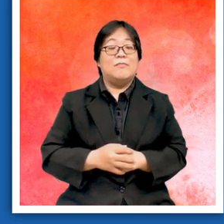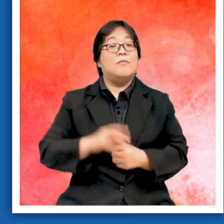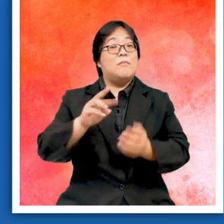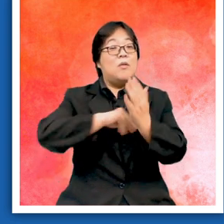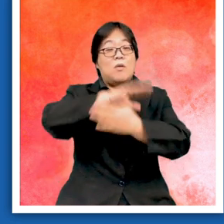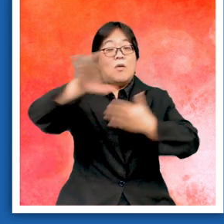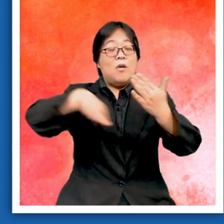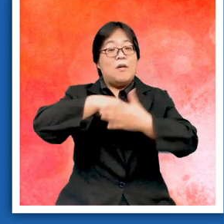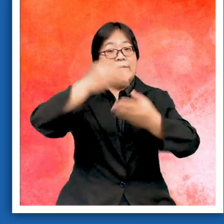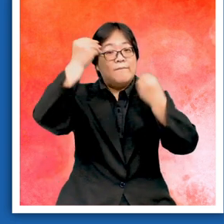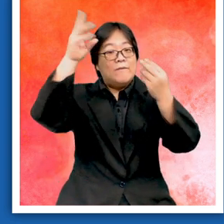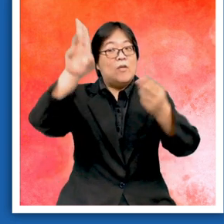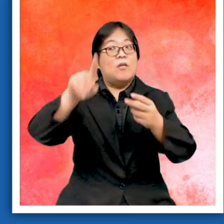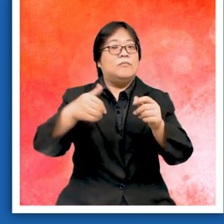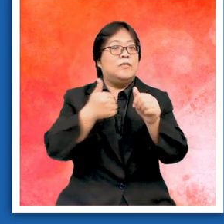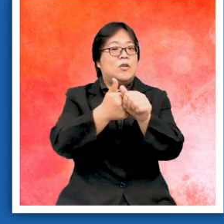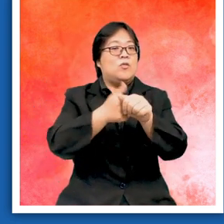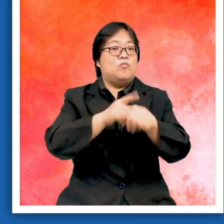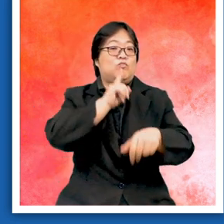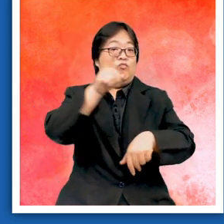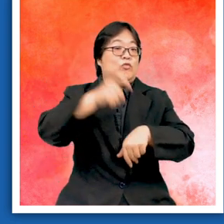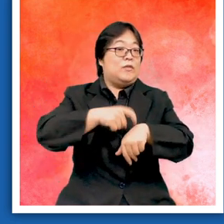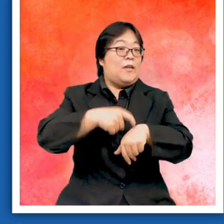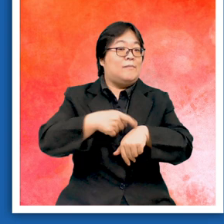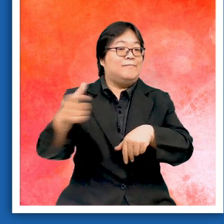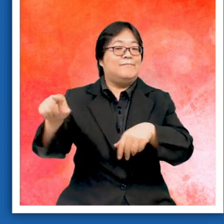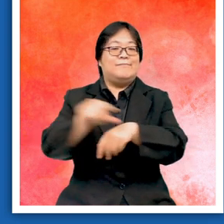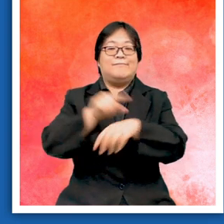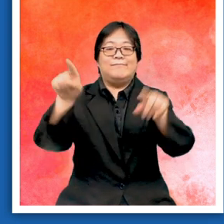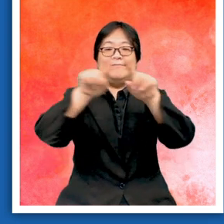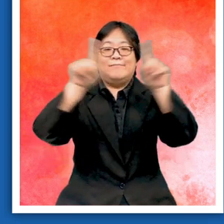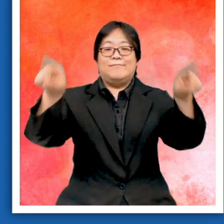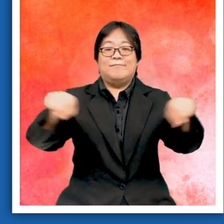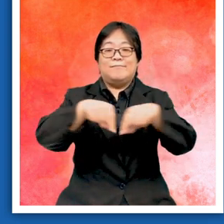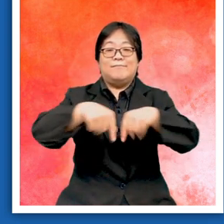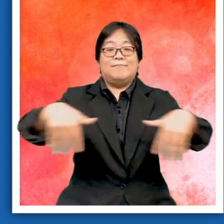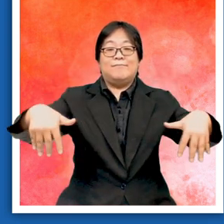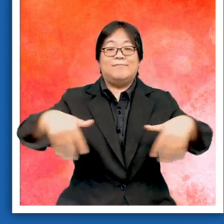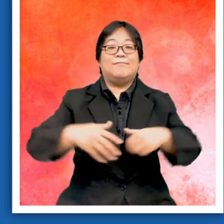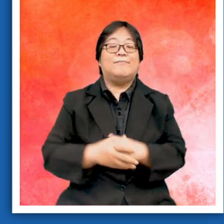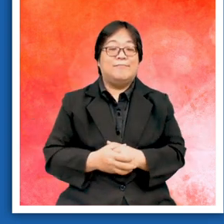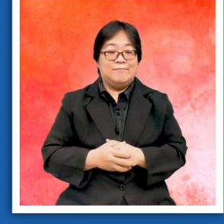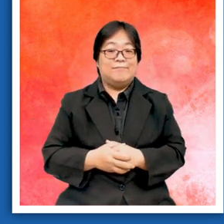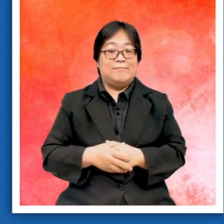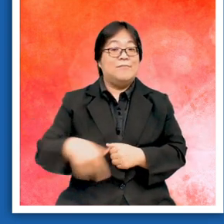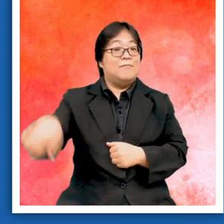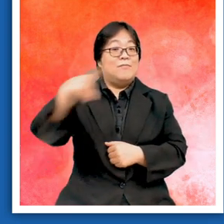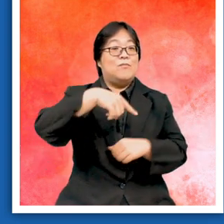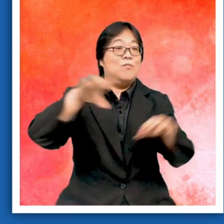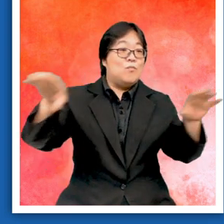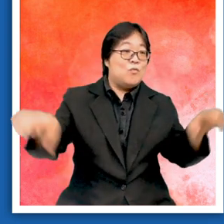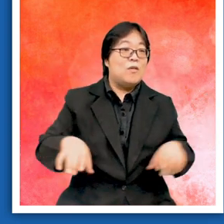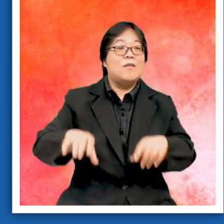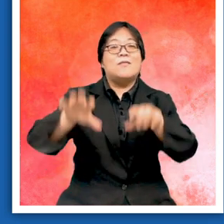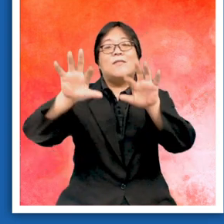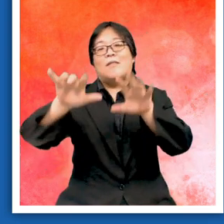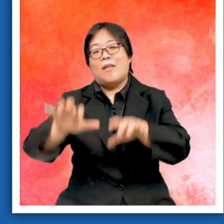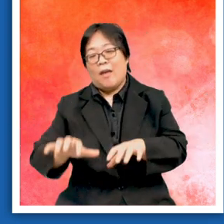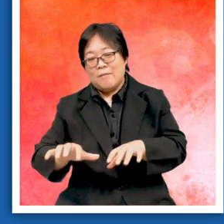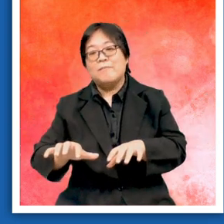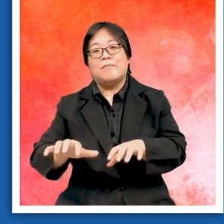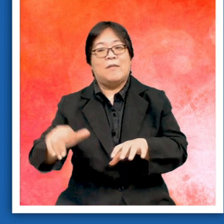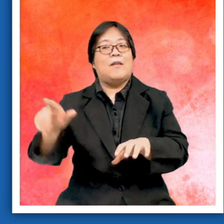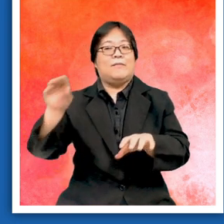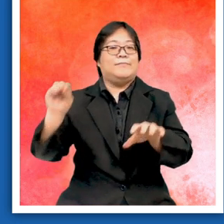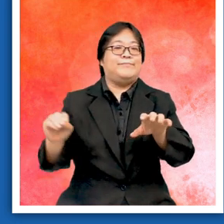updated in real time using the internet. So everything that you do, everything that you type will